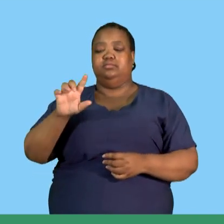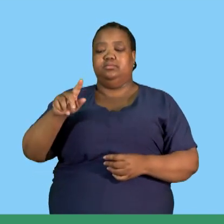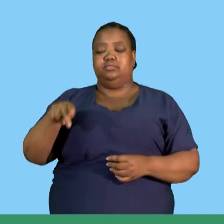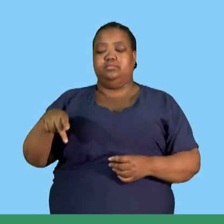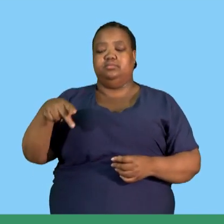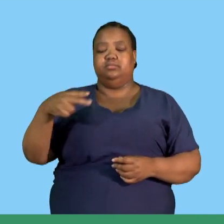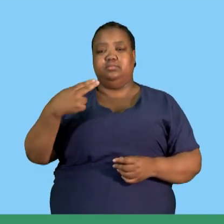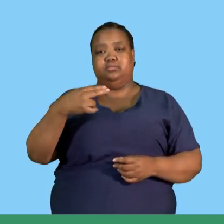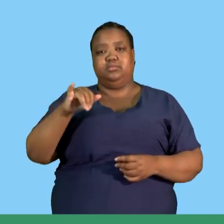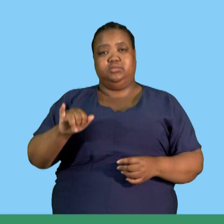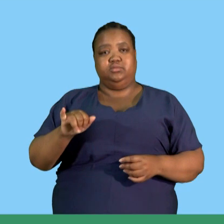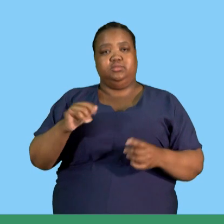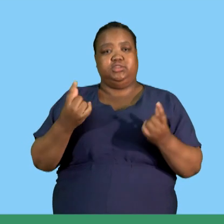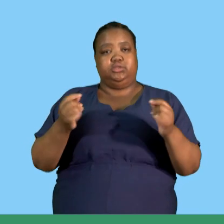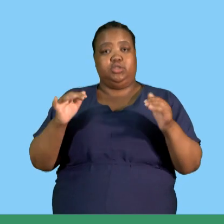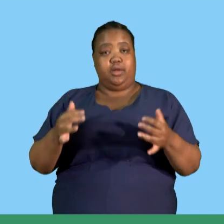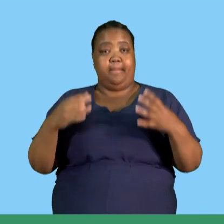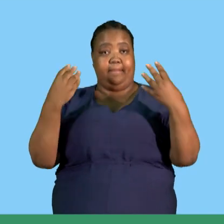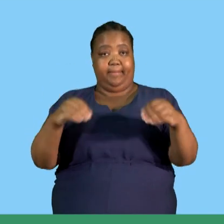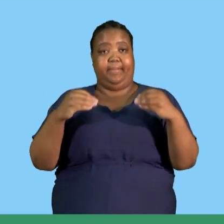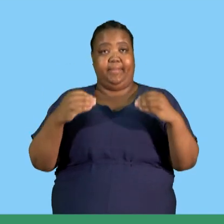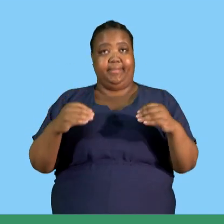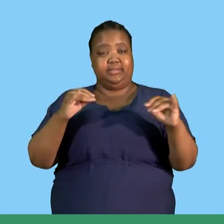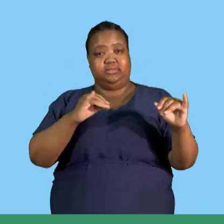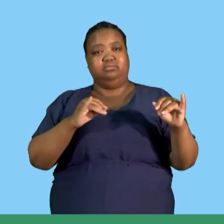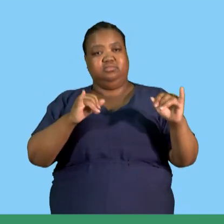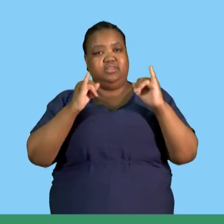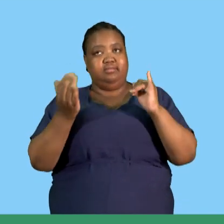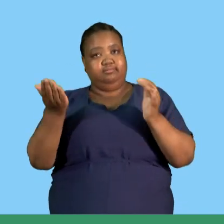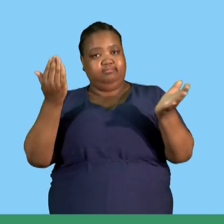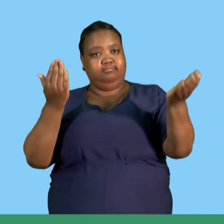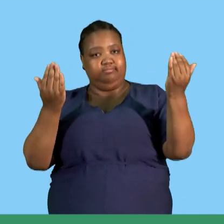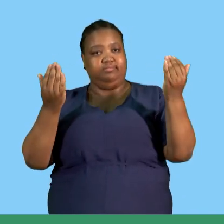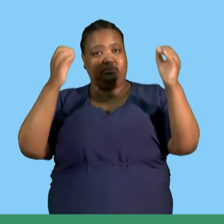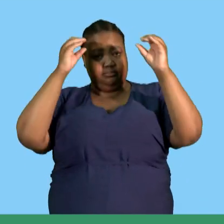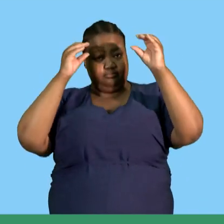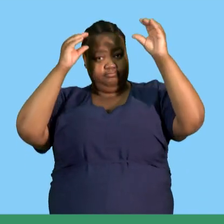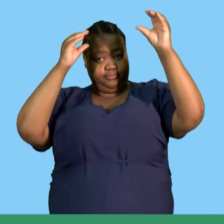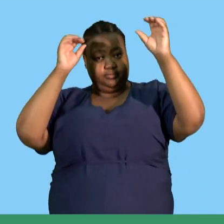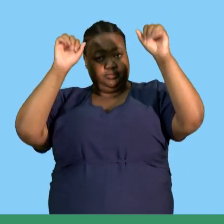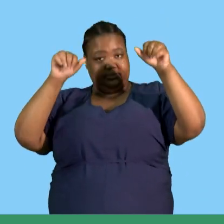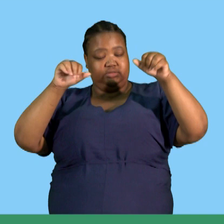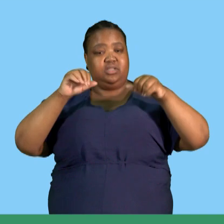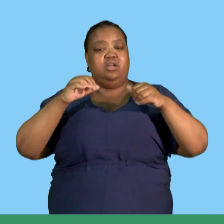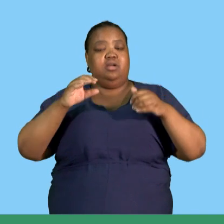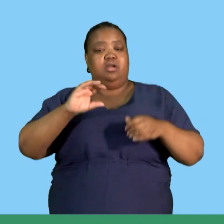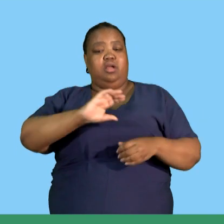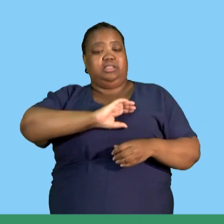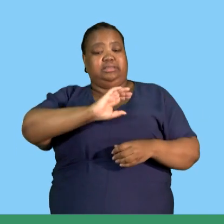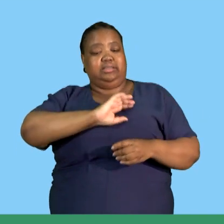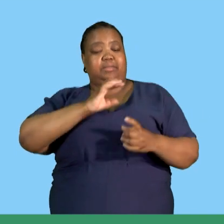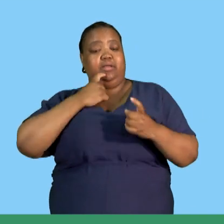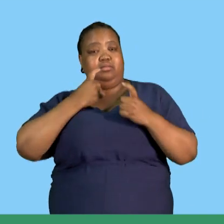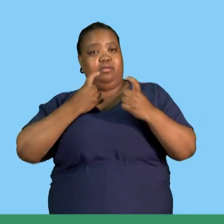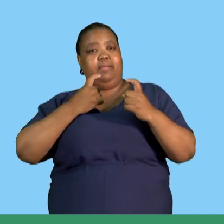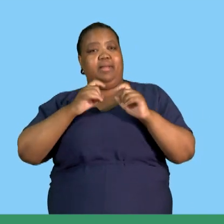Delphi business must invite a panel of experts to research the complaints from customers. Again, there's